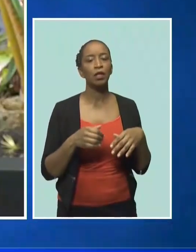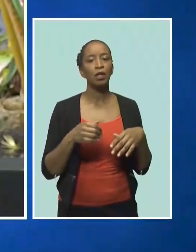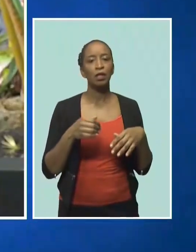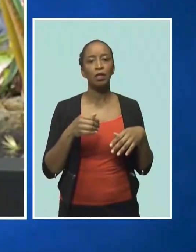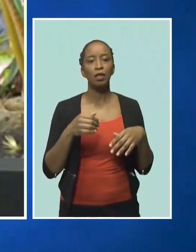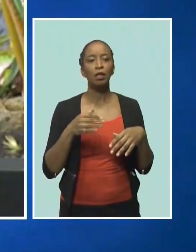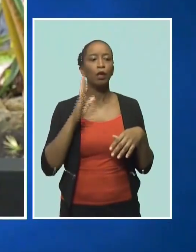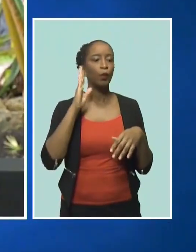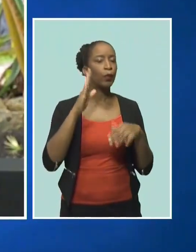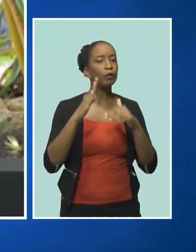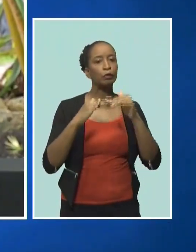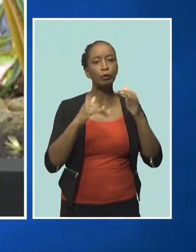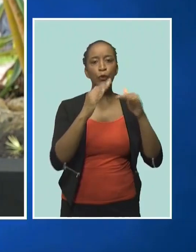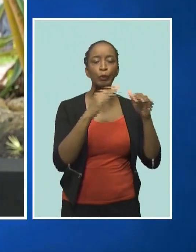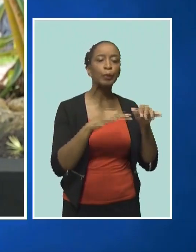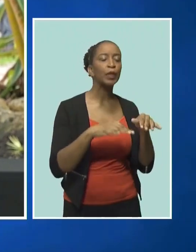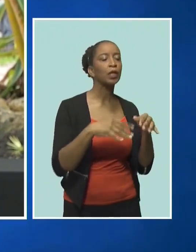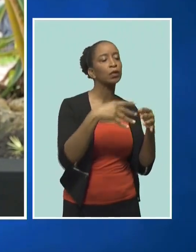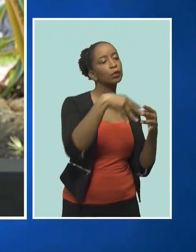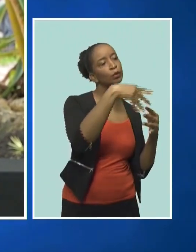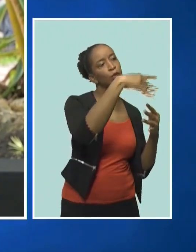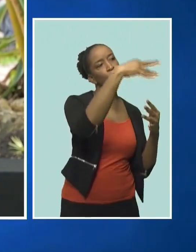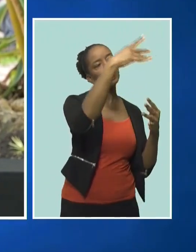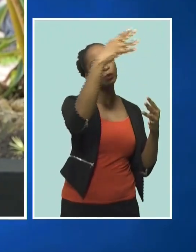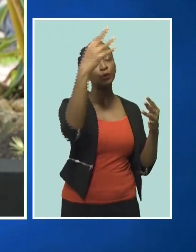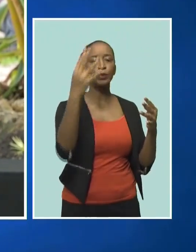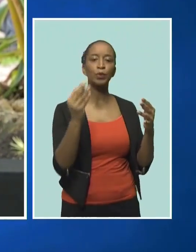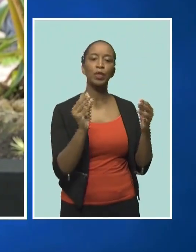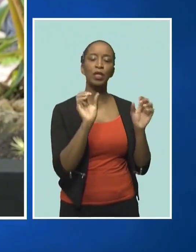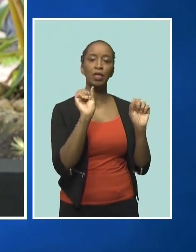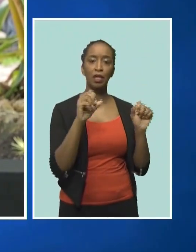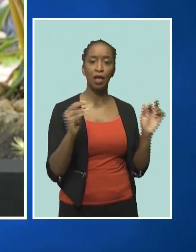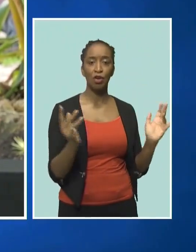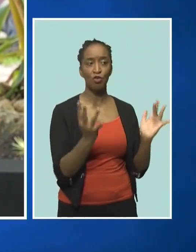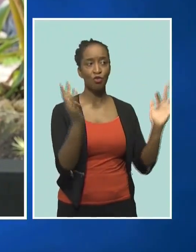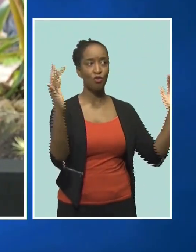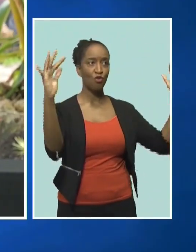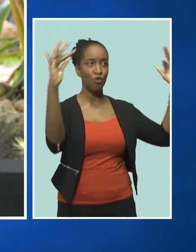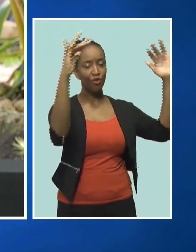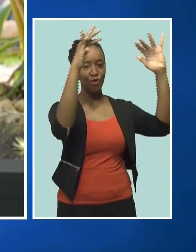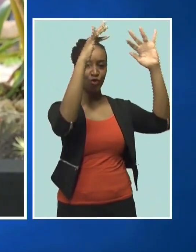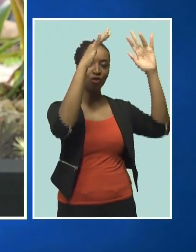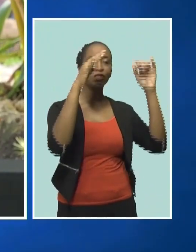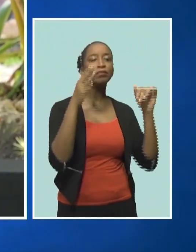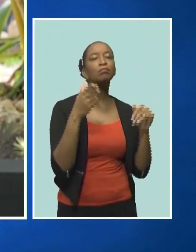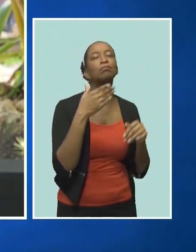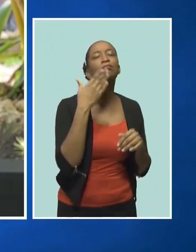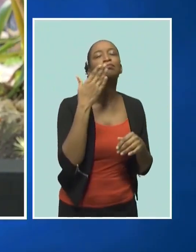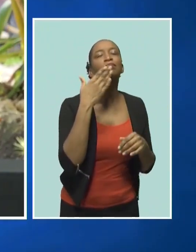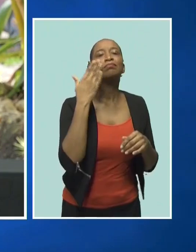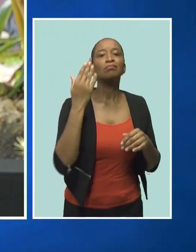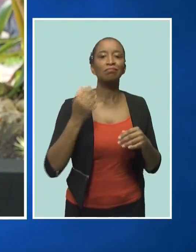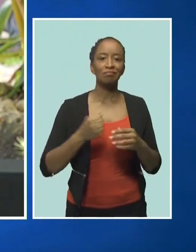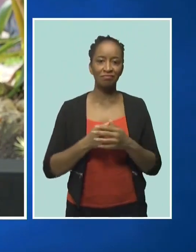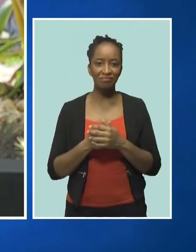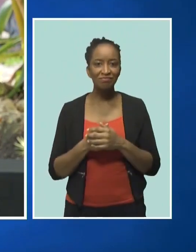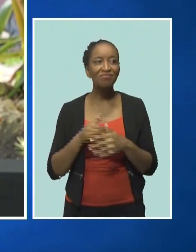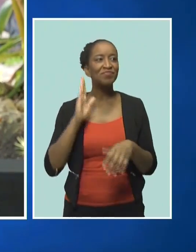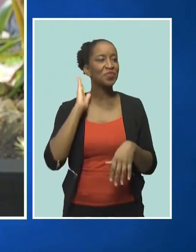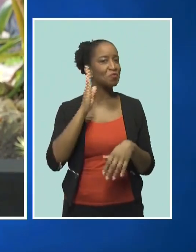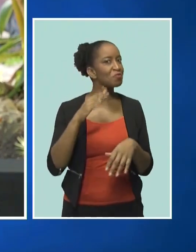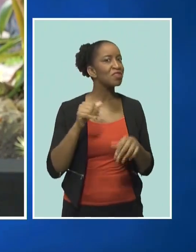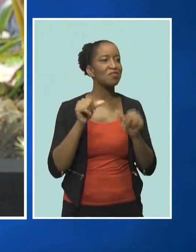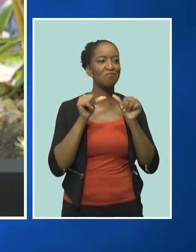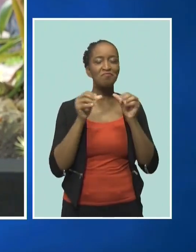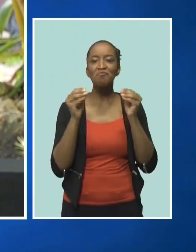some trellises, which are going to have jasmine, a climbing jasmine over them for scent. All right, so we just keep moving and